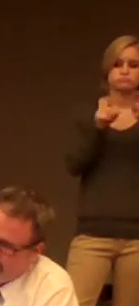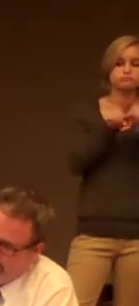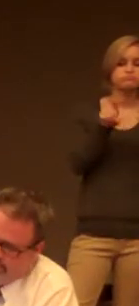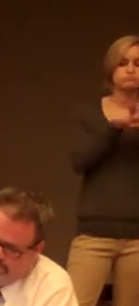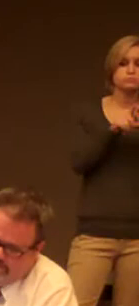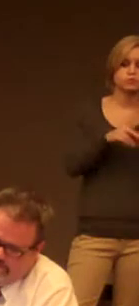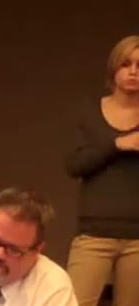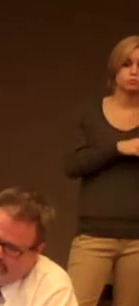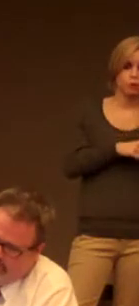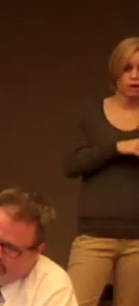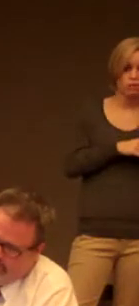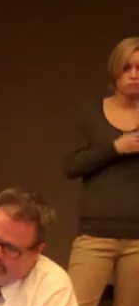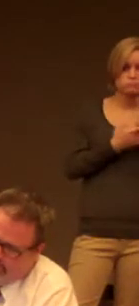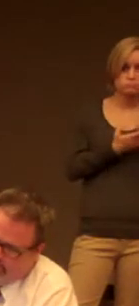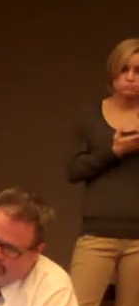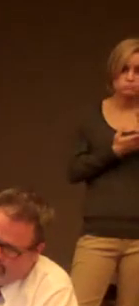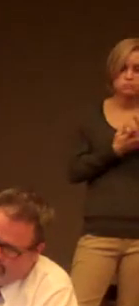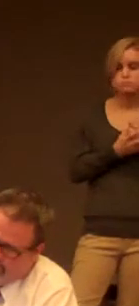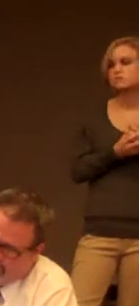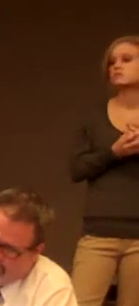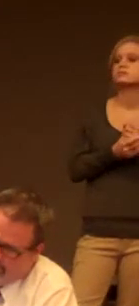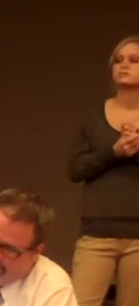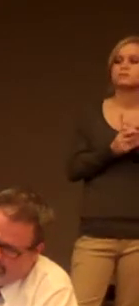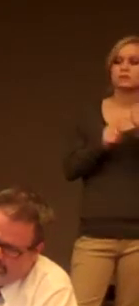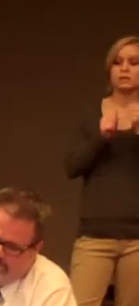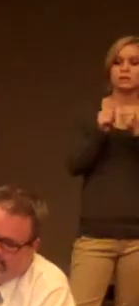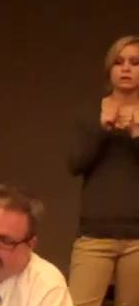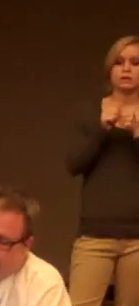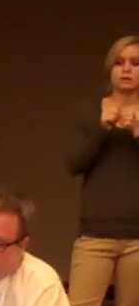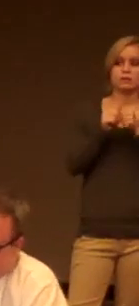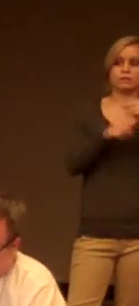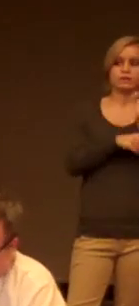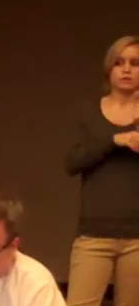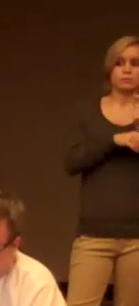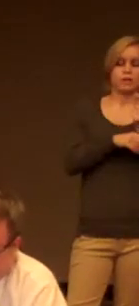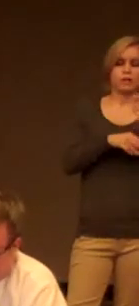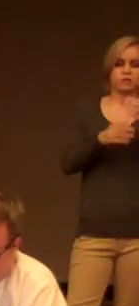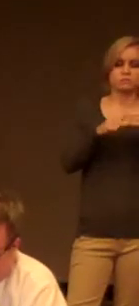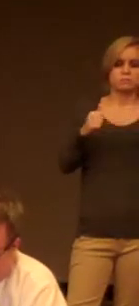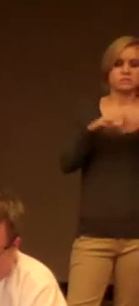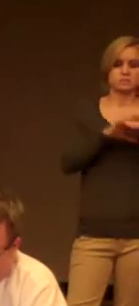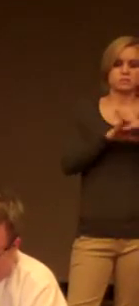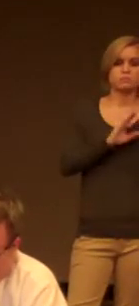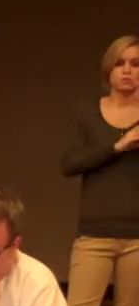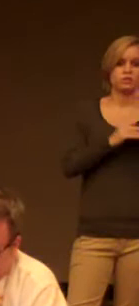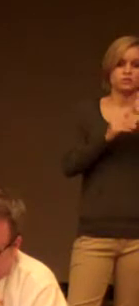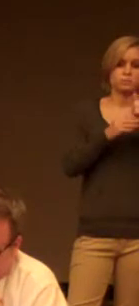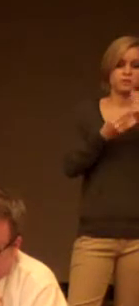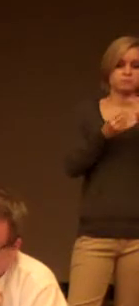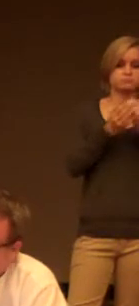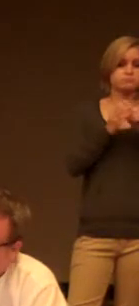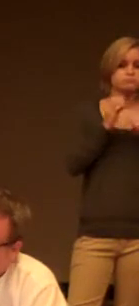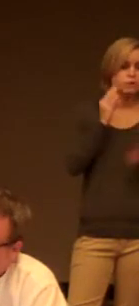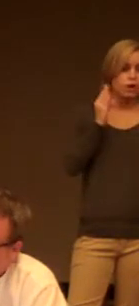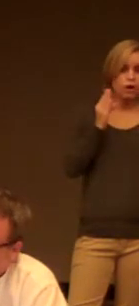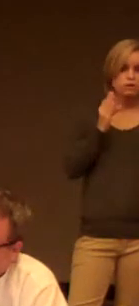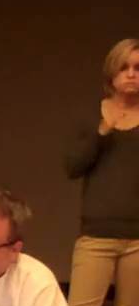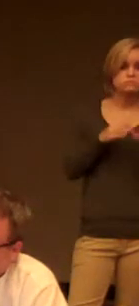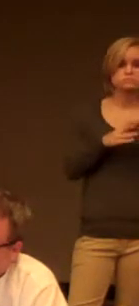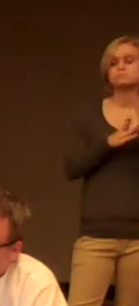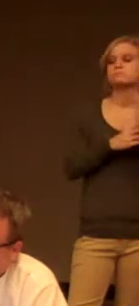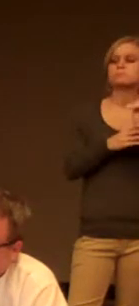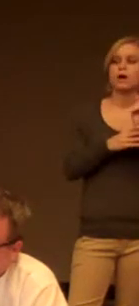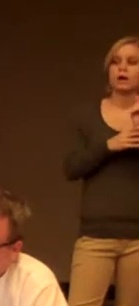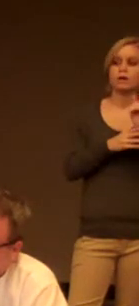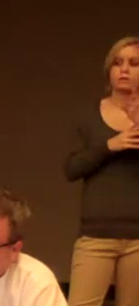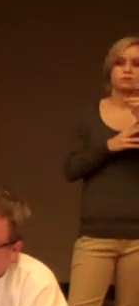But again, you have to use all this. What's that mean? Every bit of space in Wheeling is gone by beginning of the 20th century. There's no